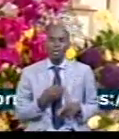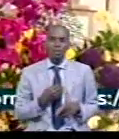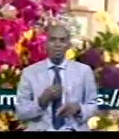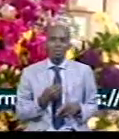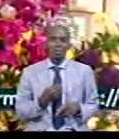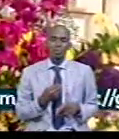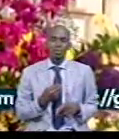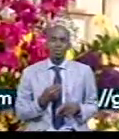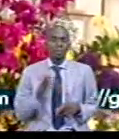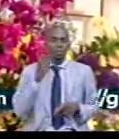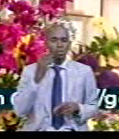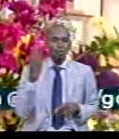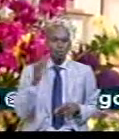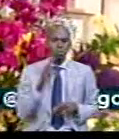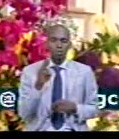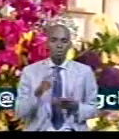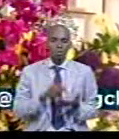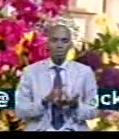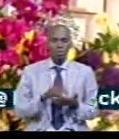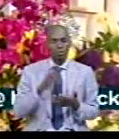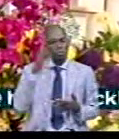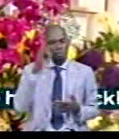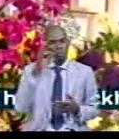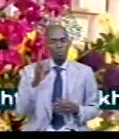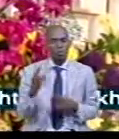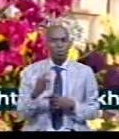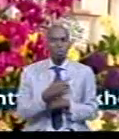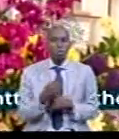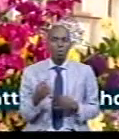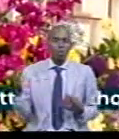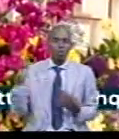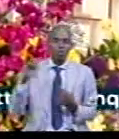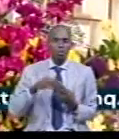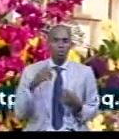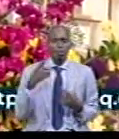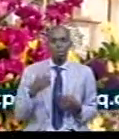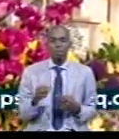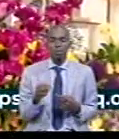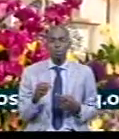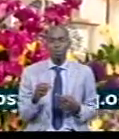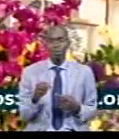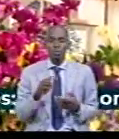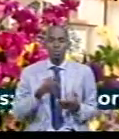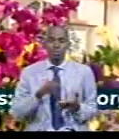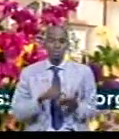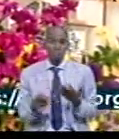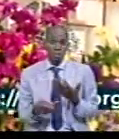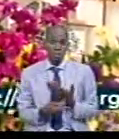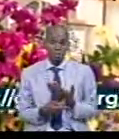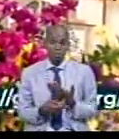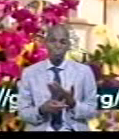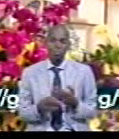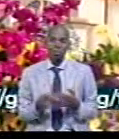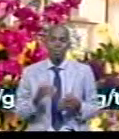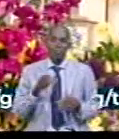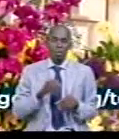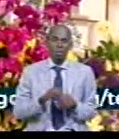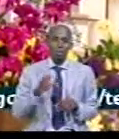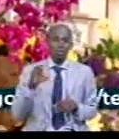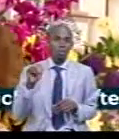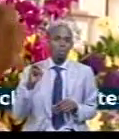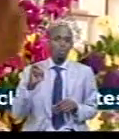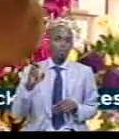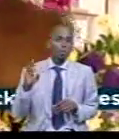7 years, until the Lome Crusade. And during that crusade, or